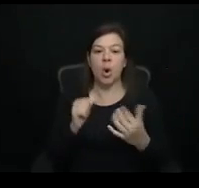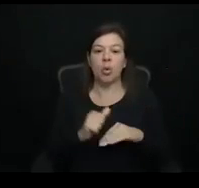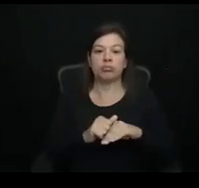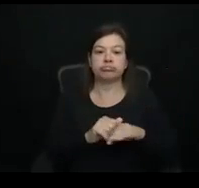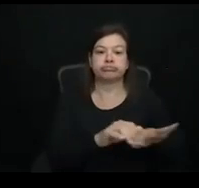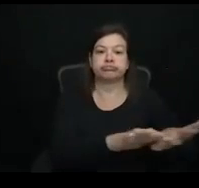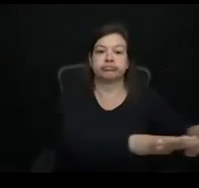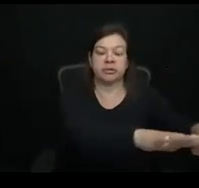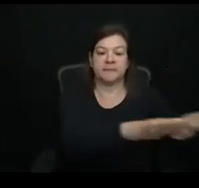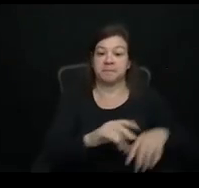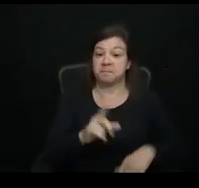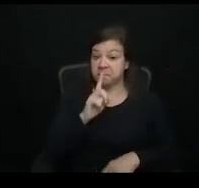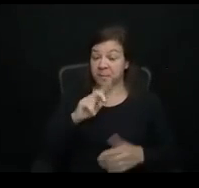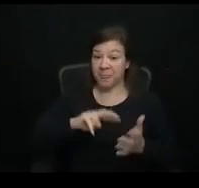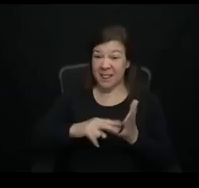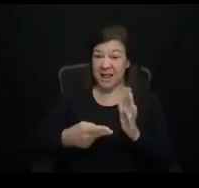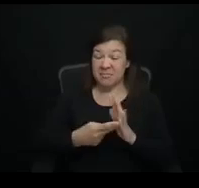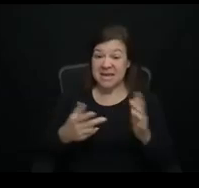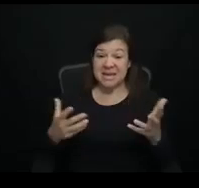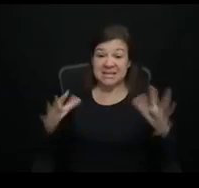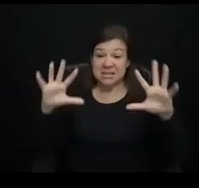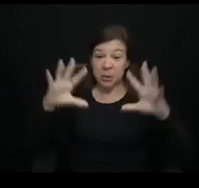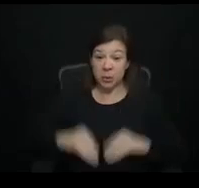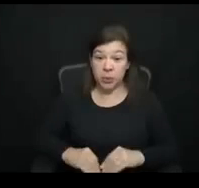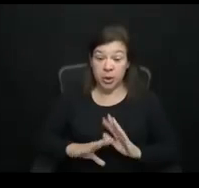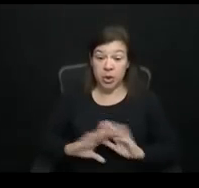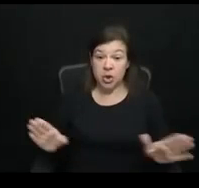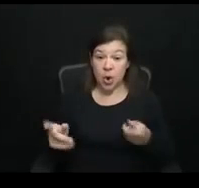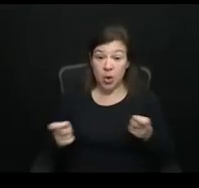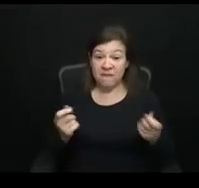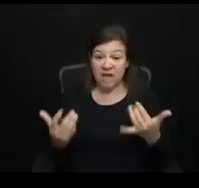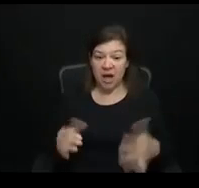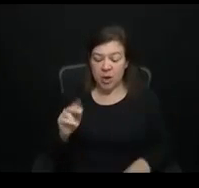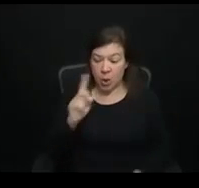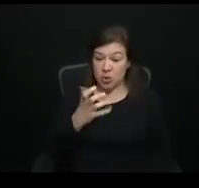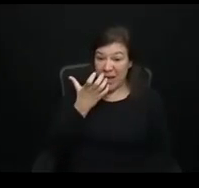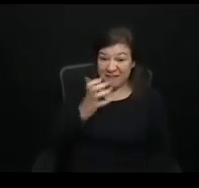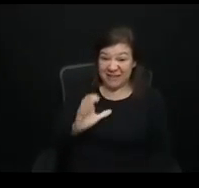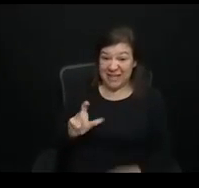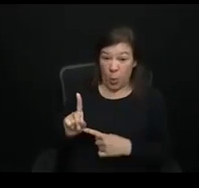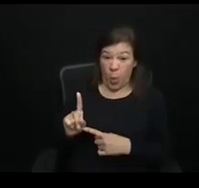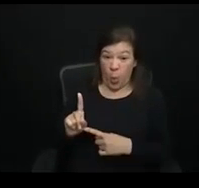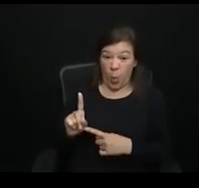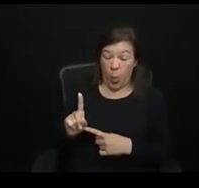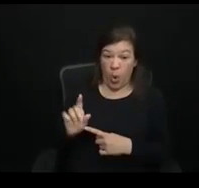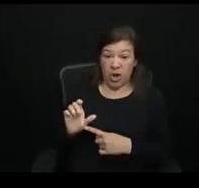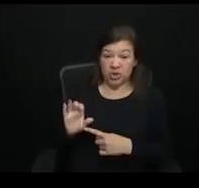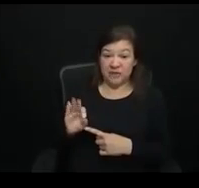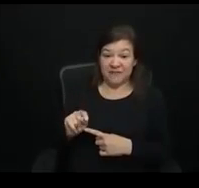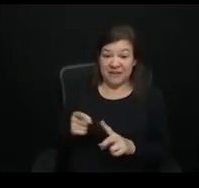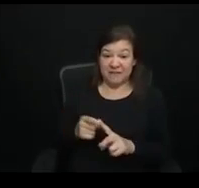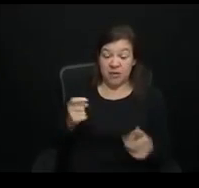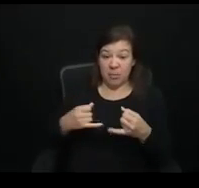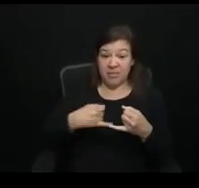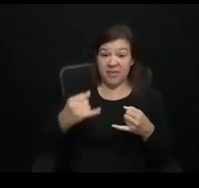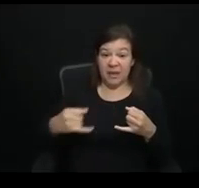does not mean that it's controlled by any stretch, because you can have heat 100 feet from the line that nobody could see